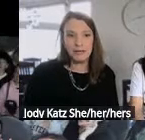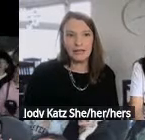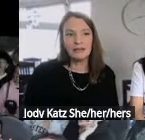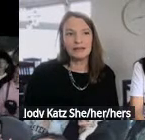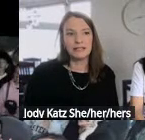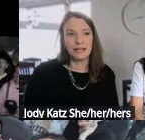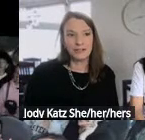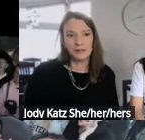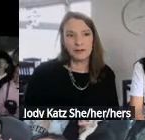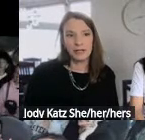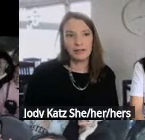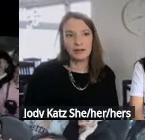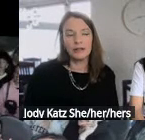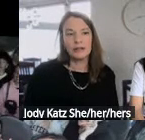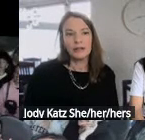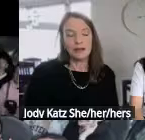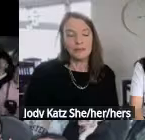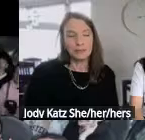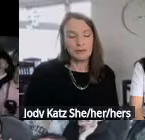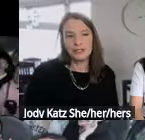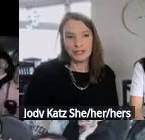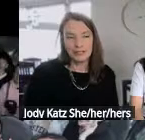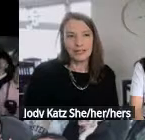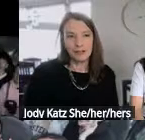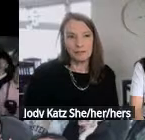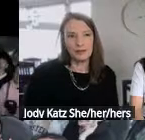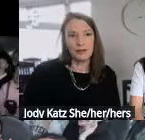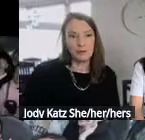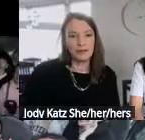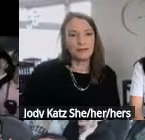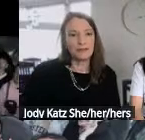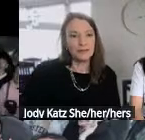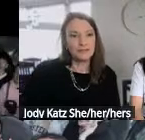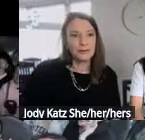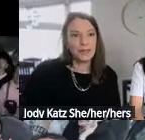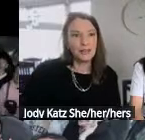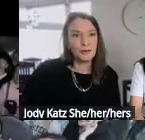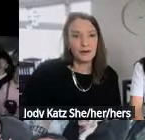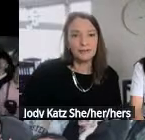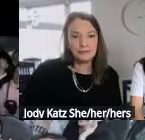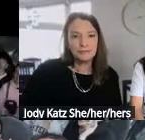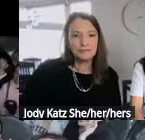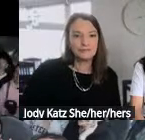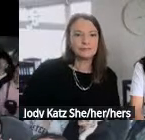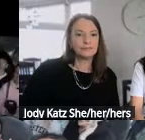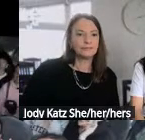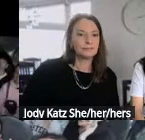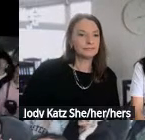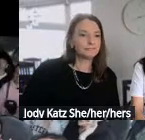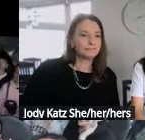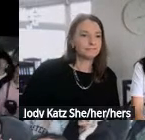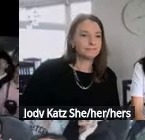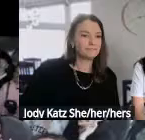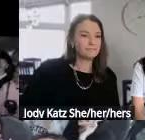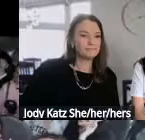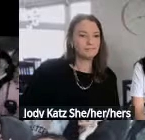at USDB. These extracurricular experiences in the deaf community were pivotal. So thank you all.